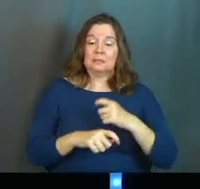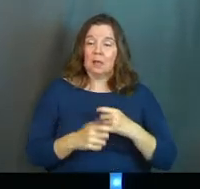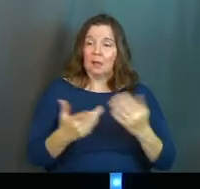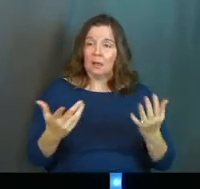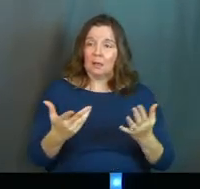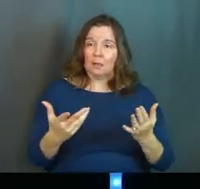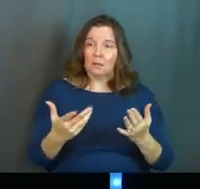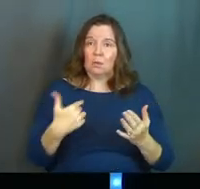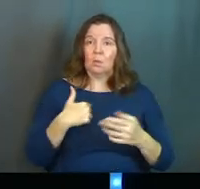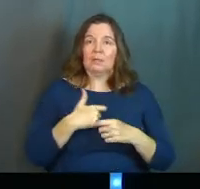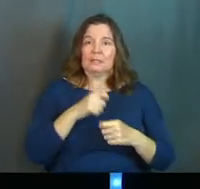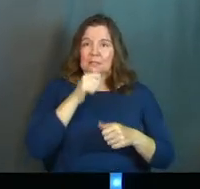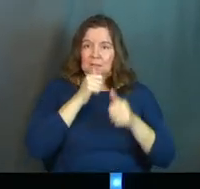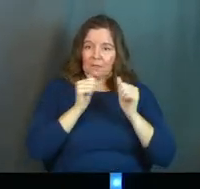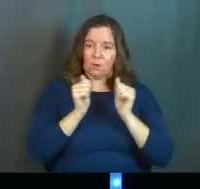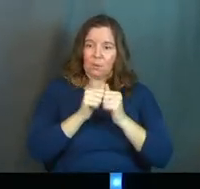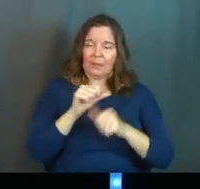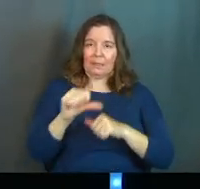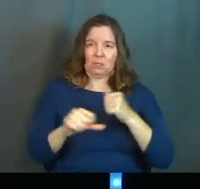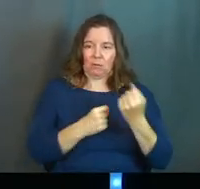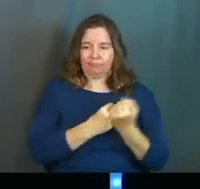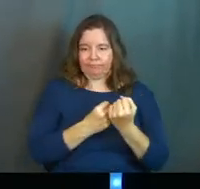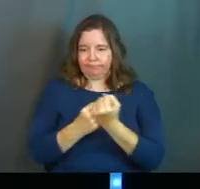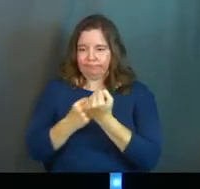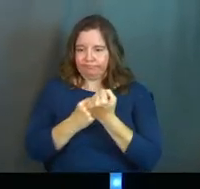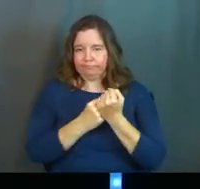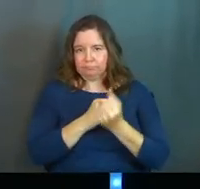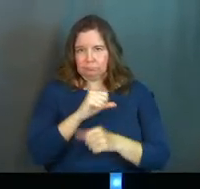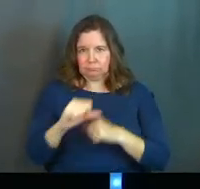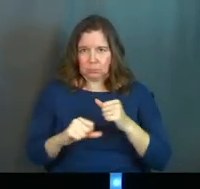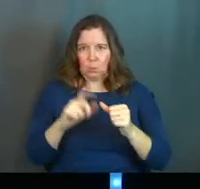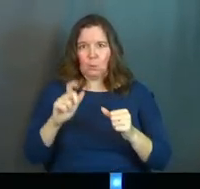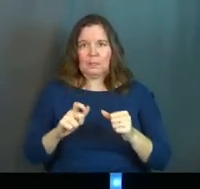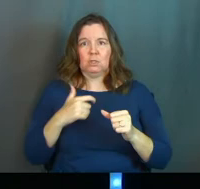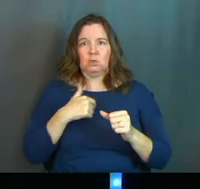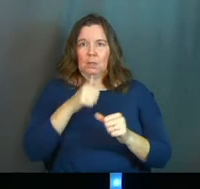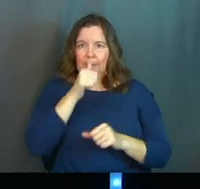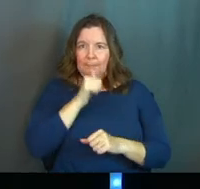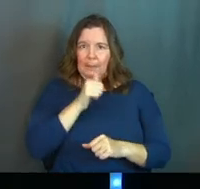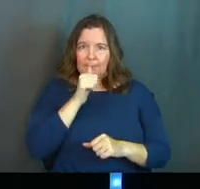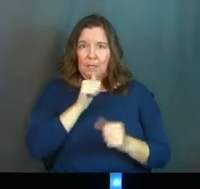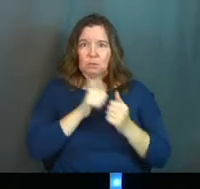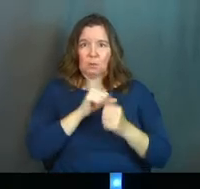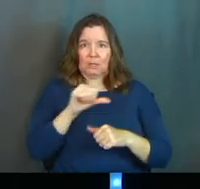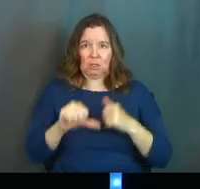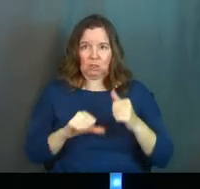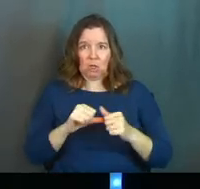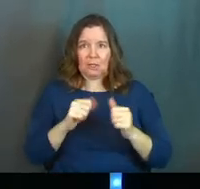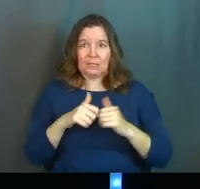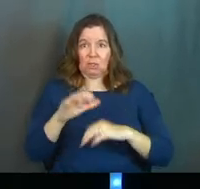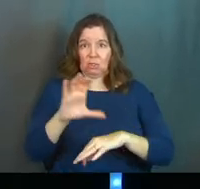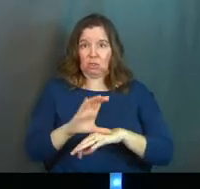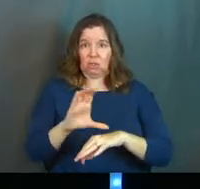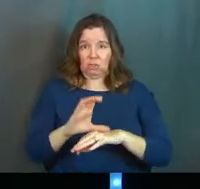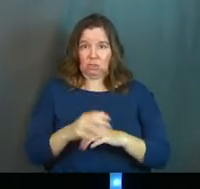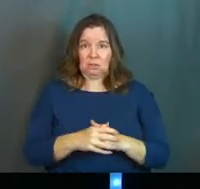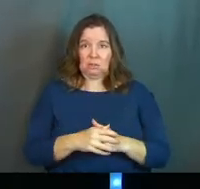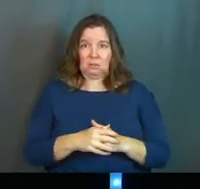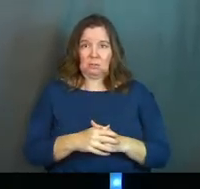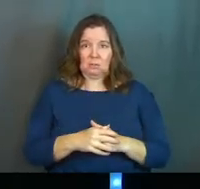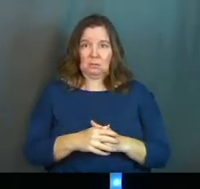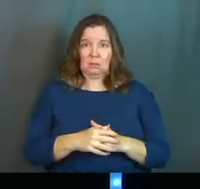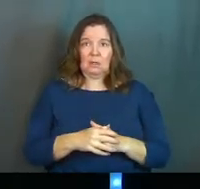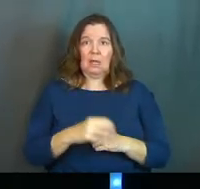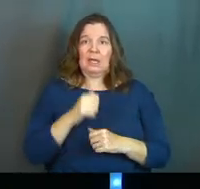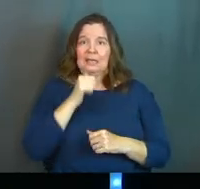Instead, we need to suffer with each other. We need to be patient with each other in the church.